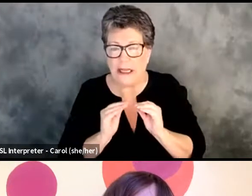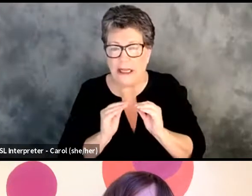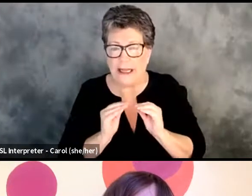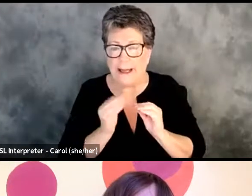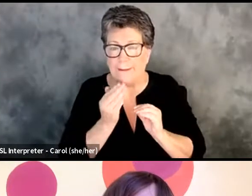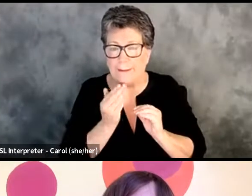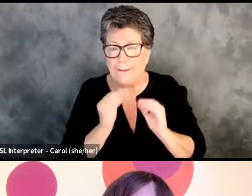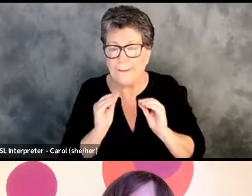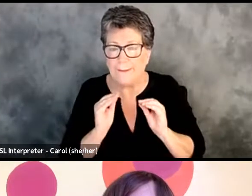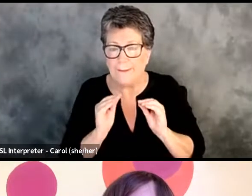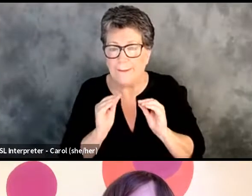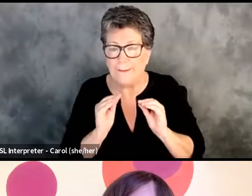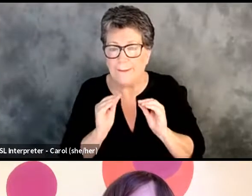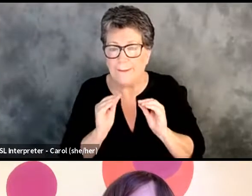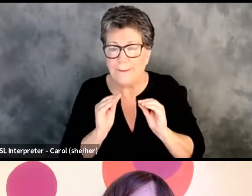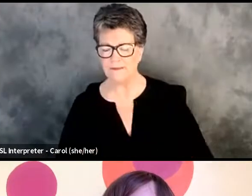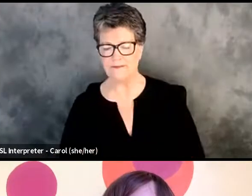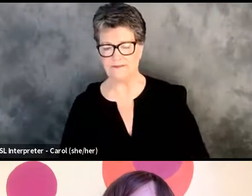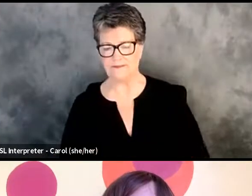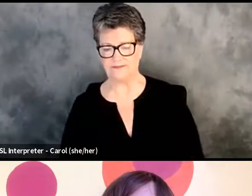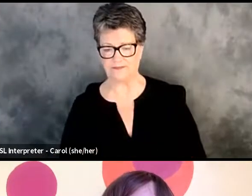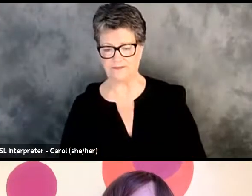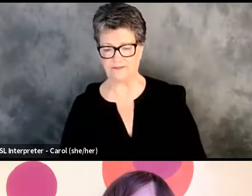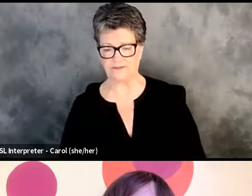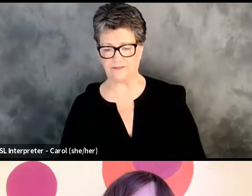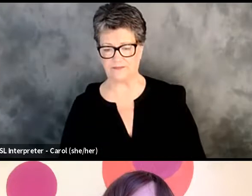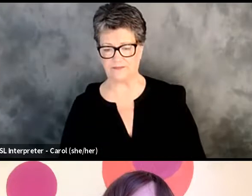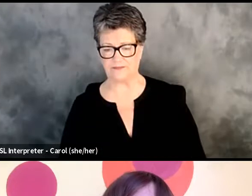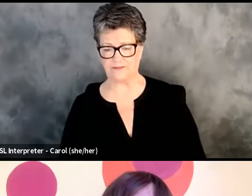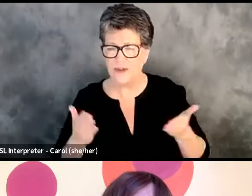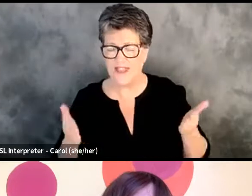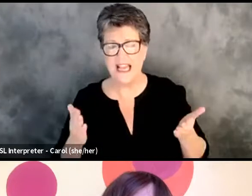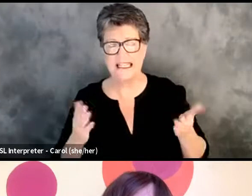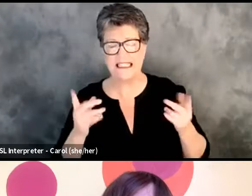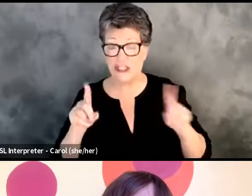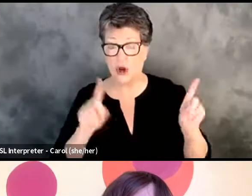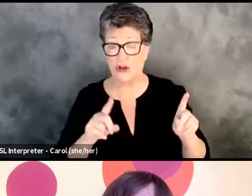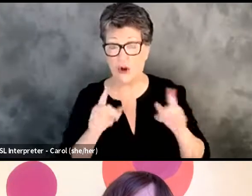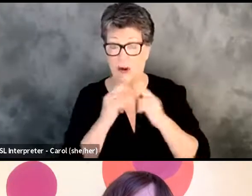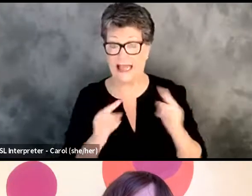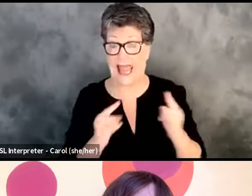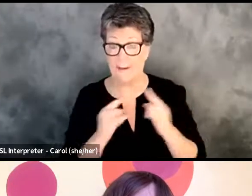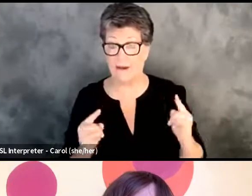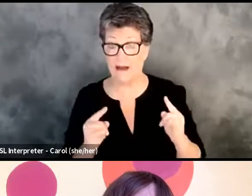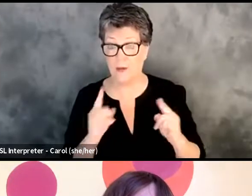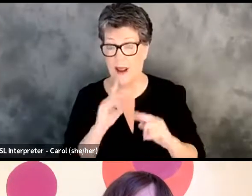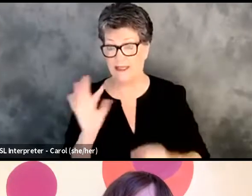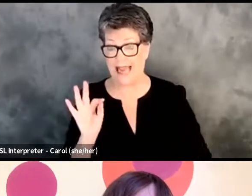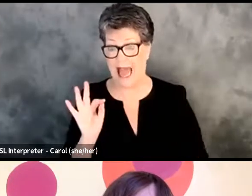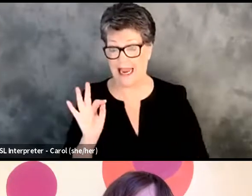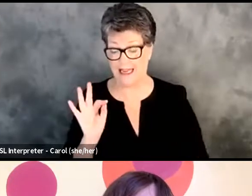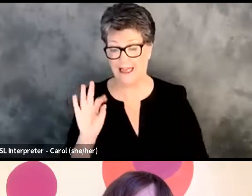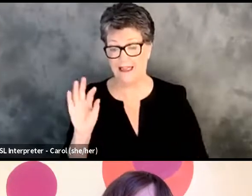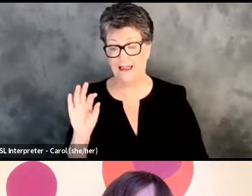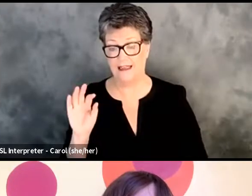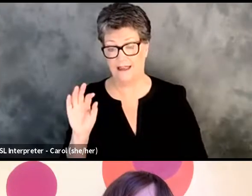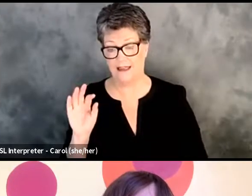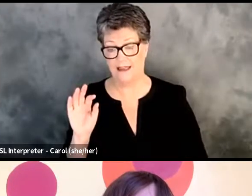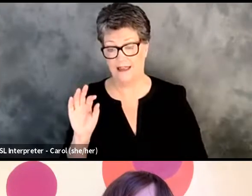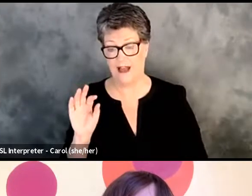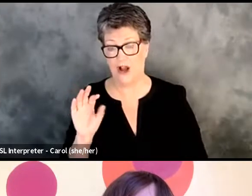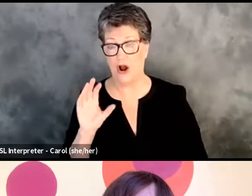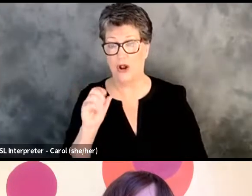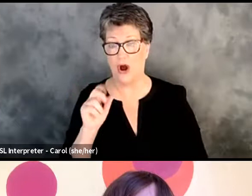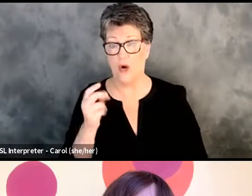And all of those things, and I started going to camp when I was 9, another camp called